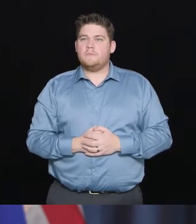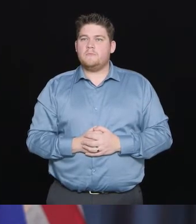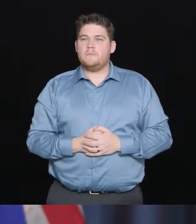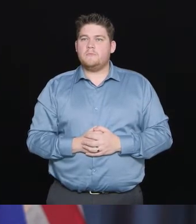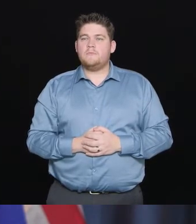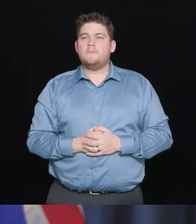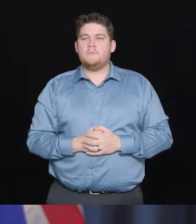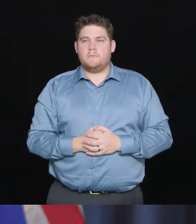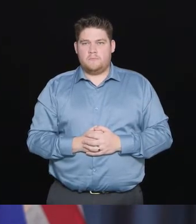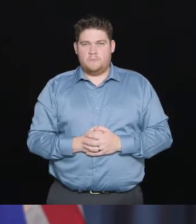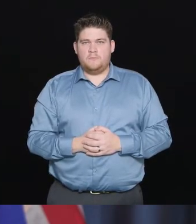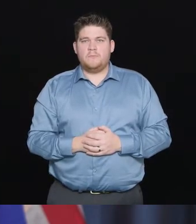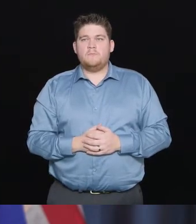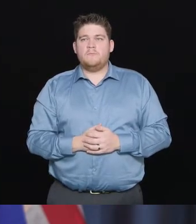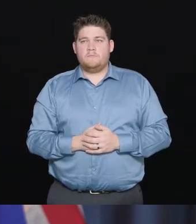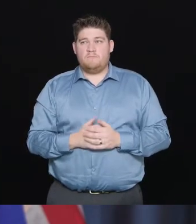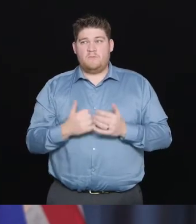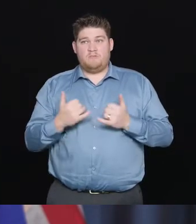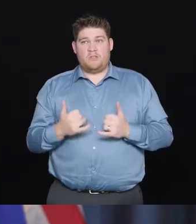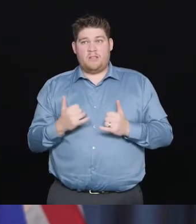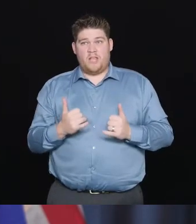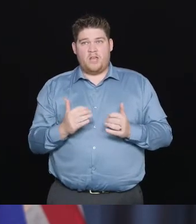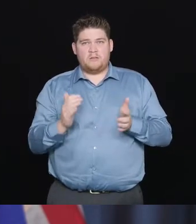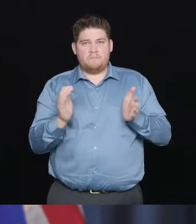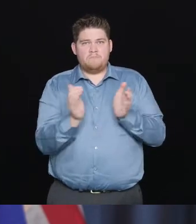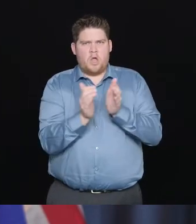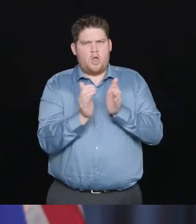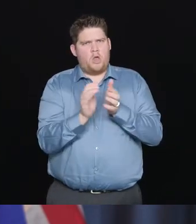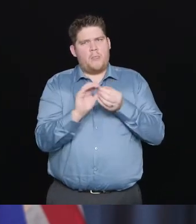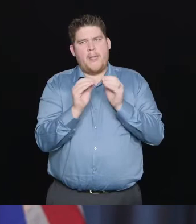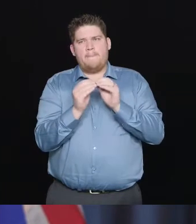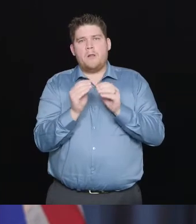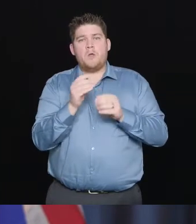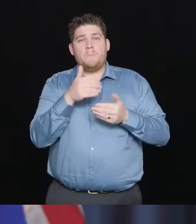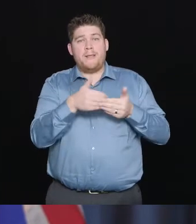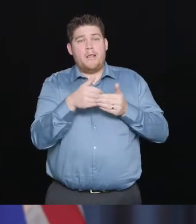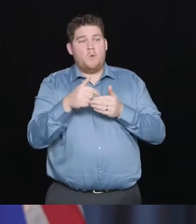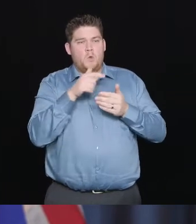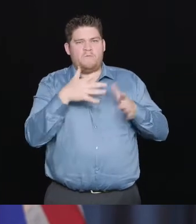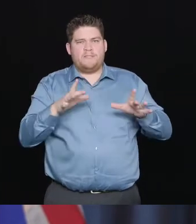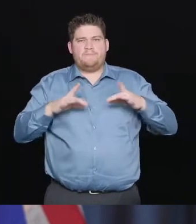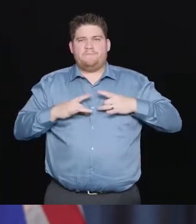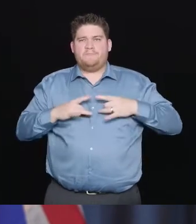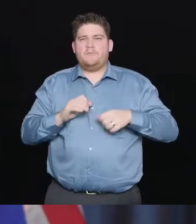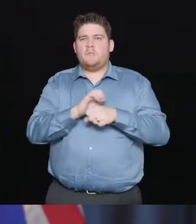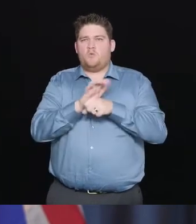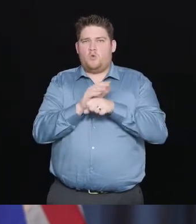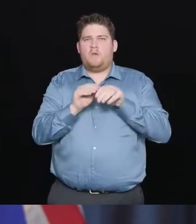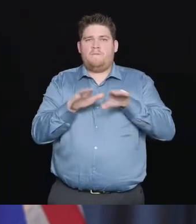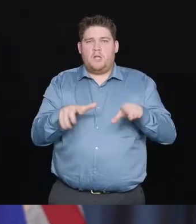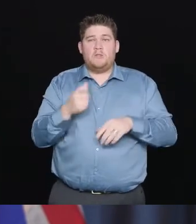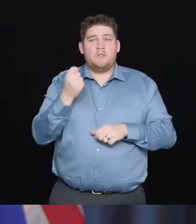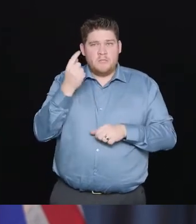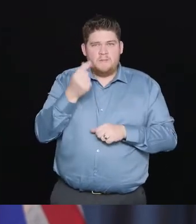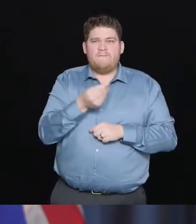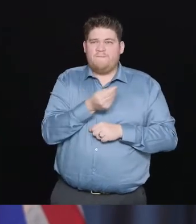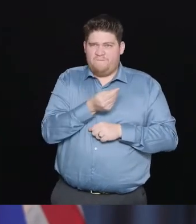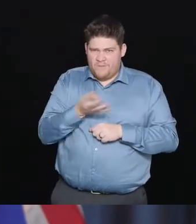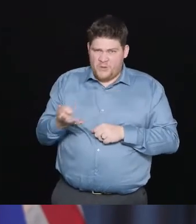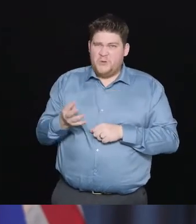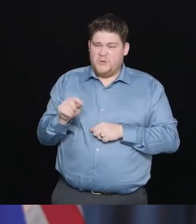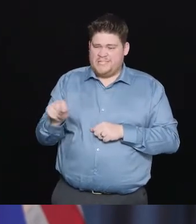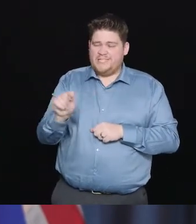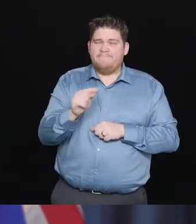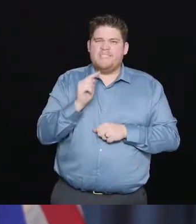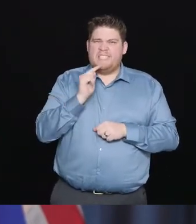I think the same thing applies if you have concerns about your child, to make sure that you connect with your care provider